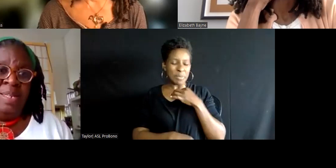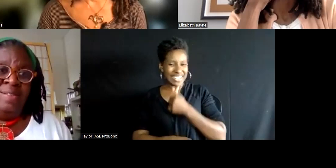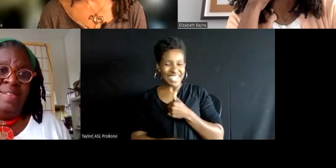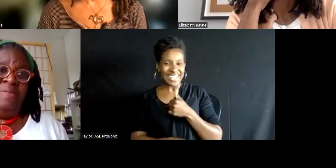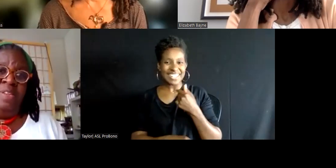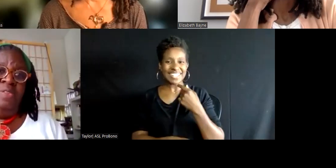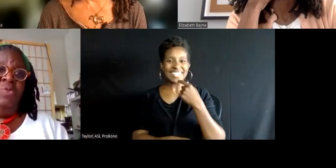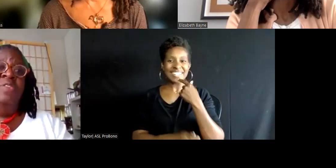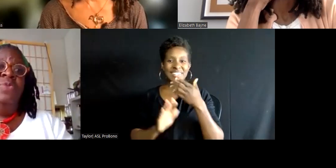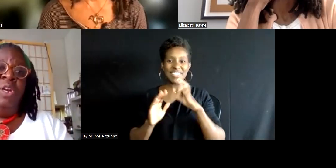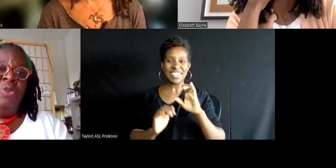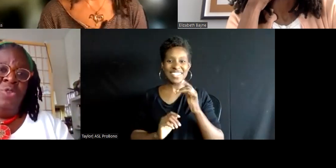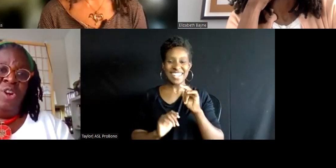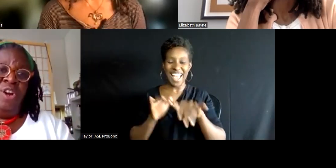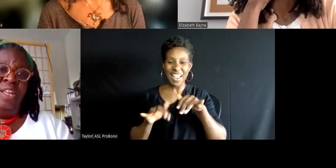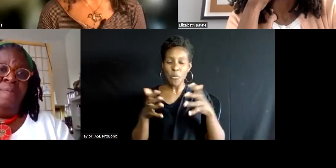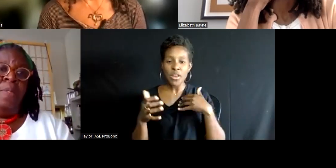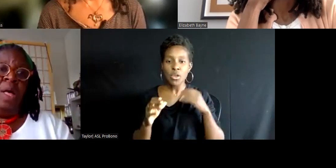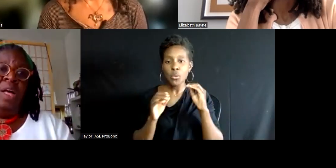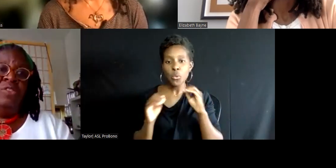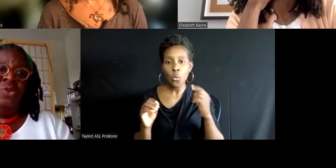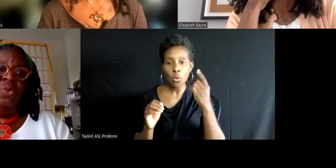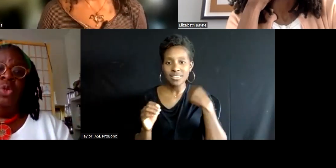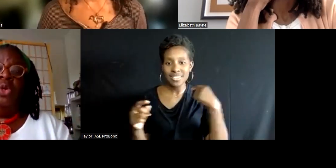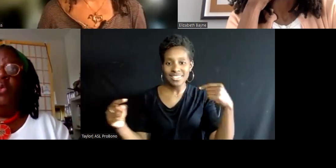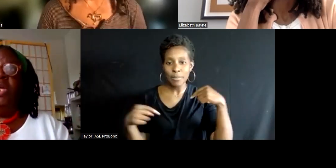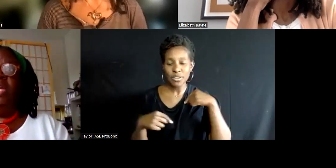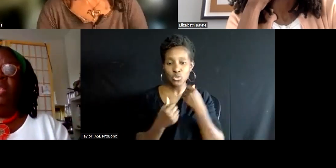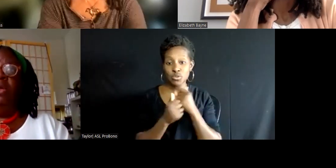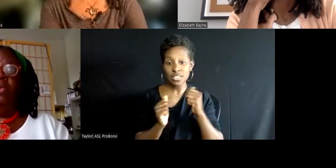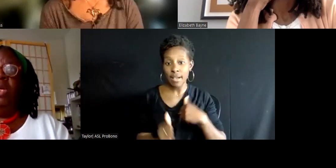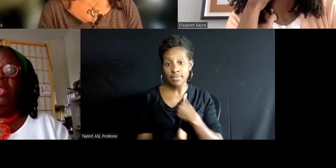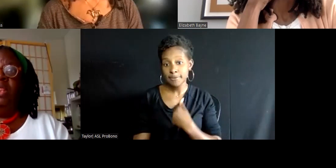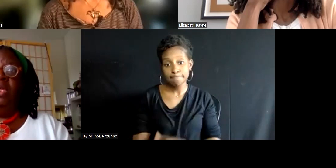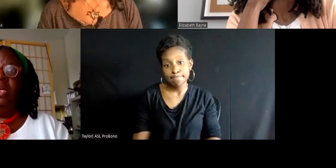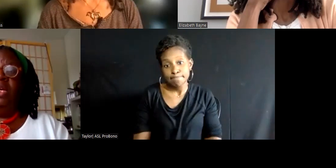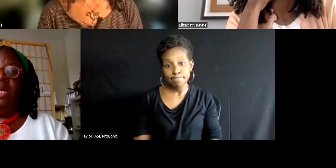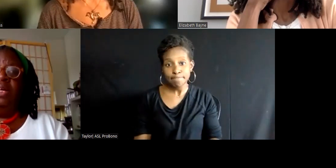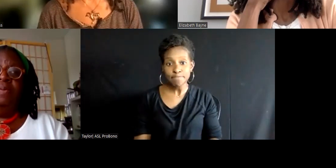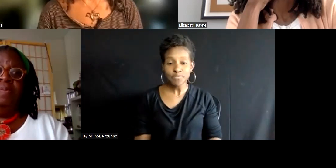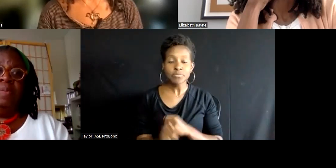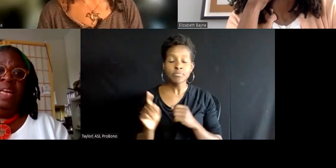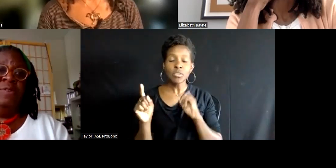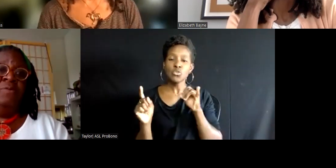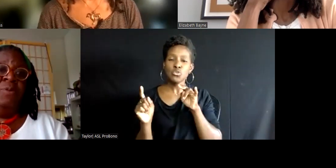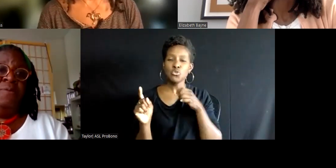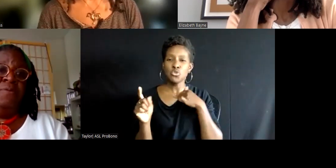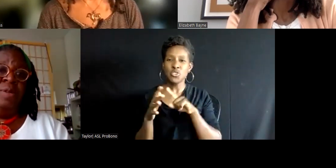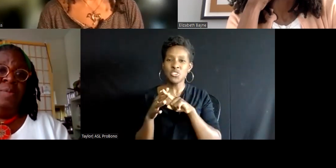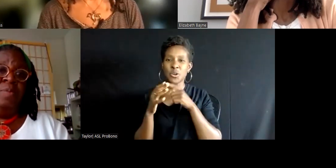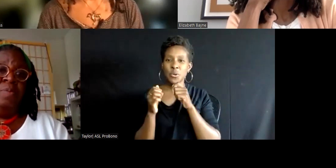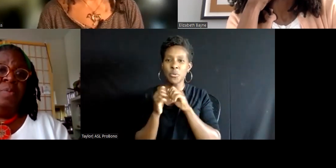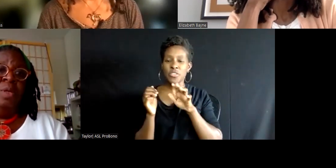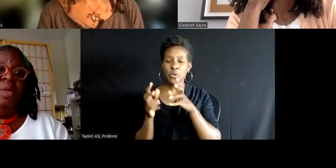one is coming to save us, which is where you started, June, with the excerpt from